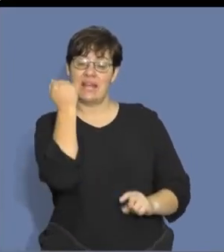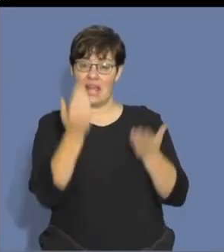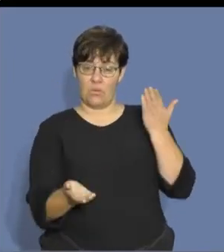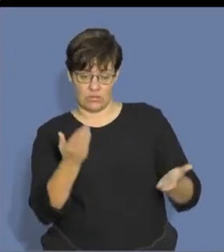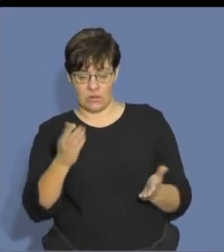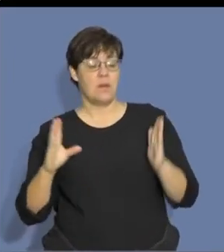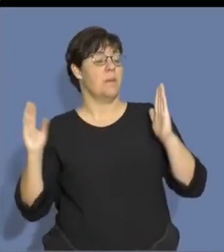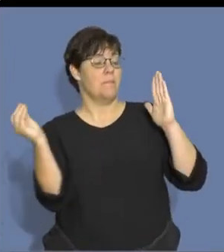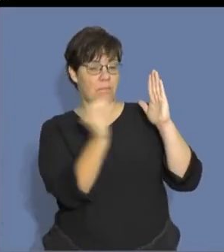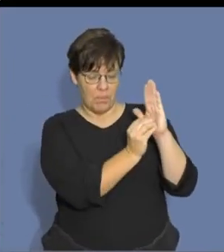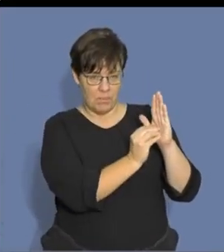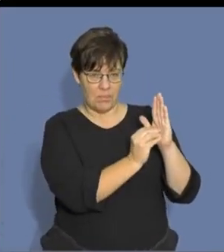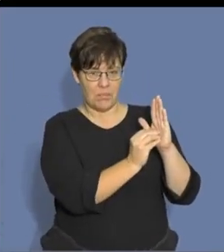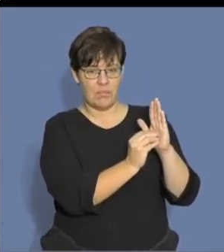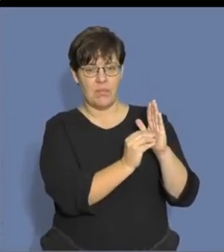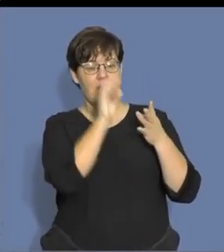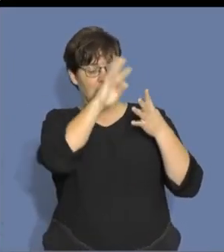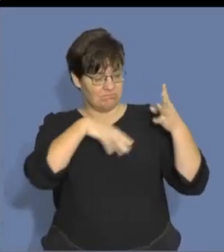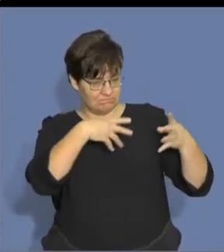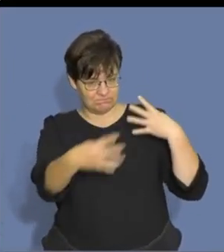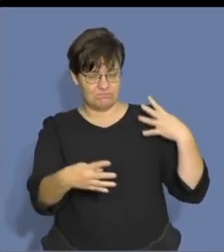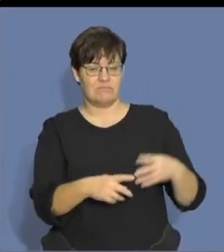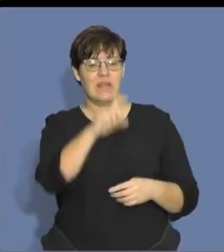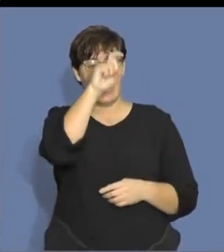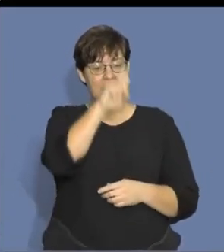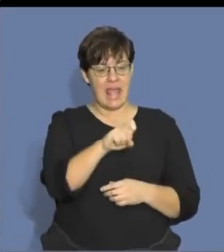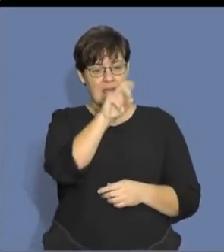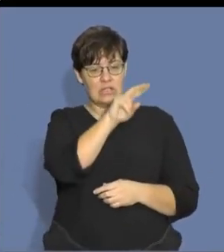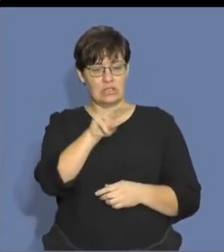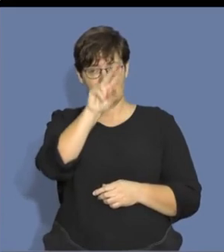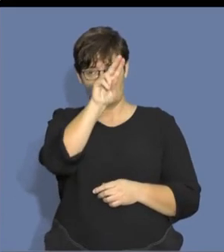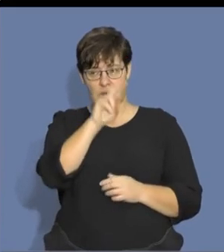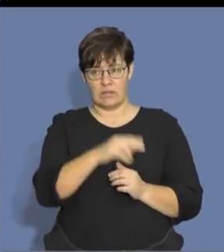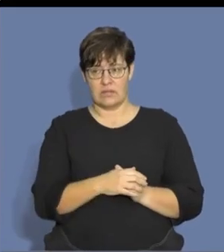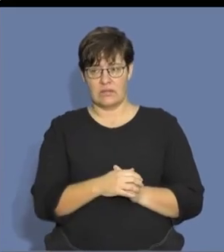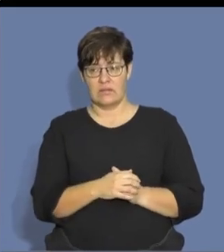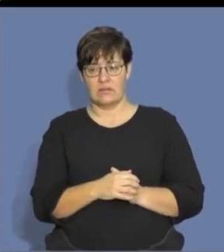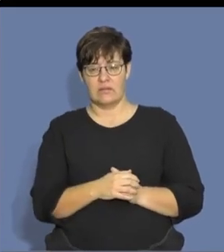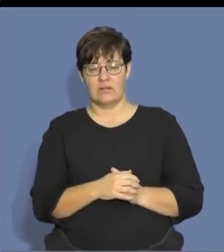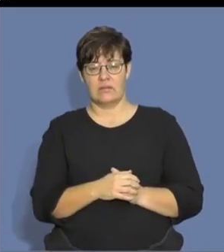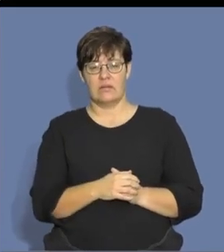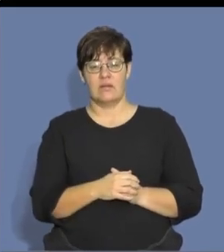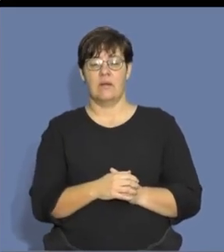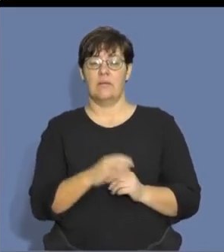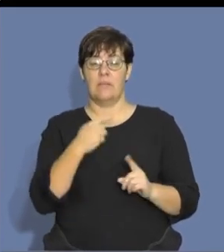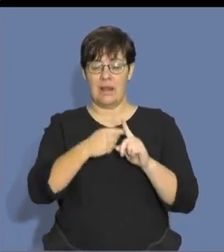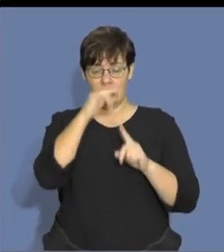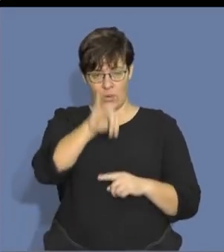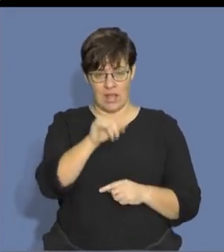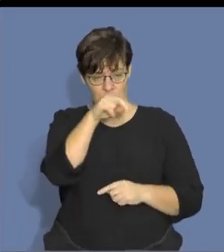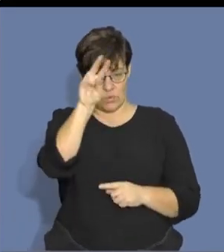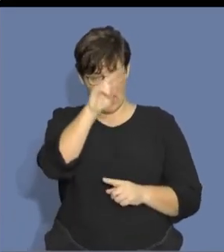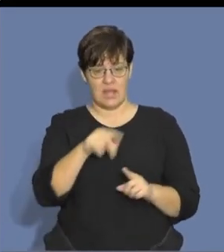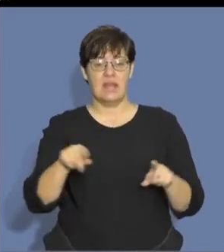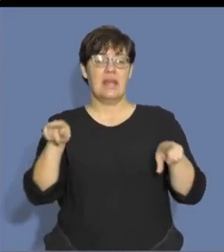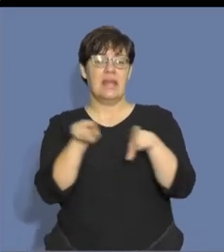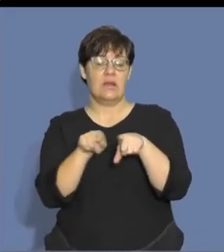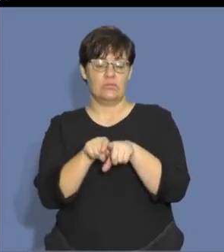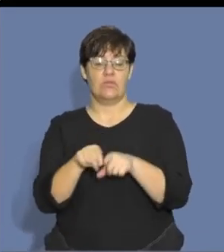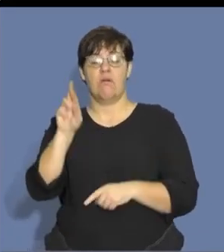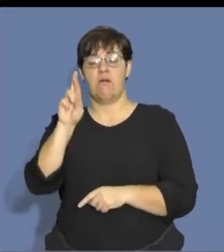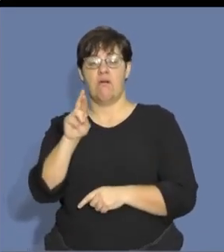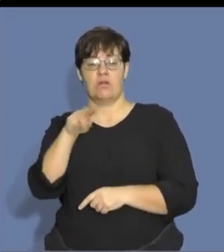to write down the form of what I'm going to be finding, and in this case, it is x squared plus y squared is